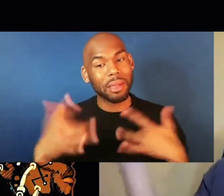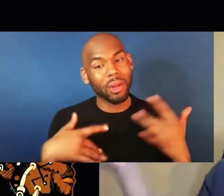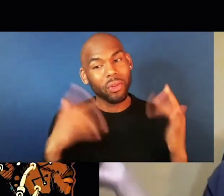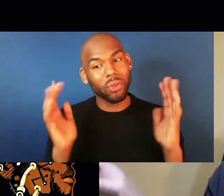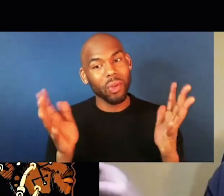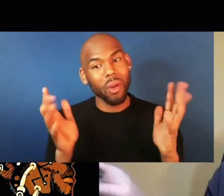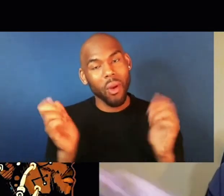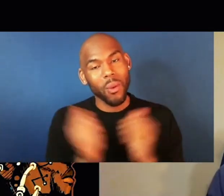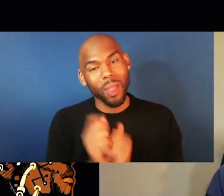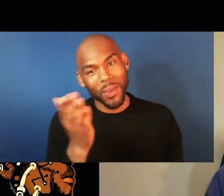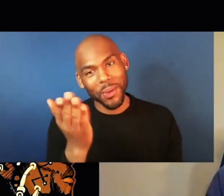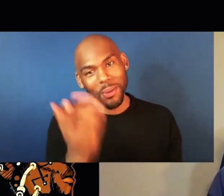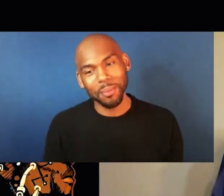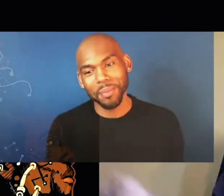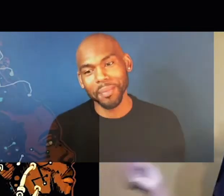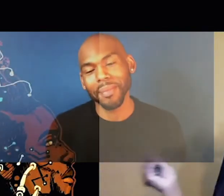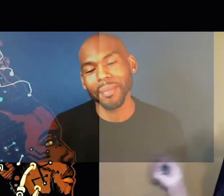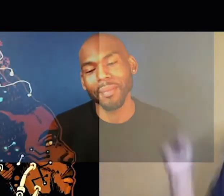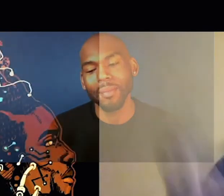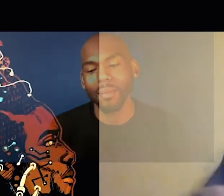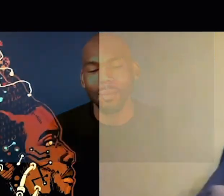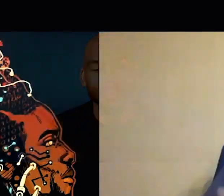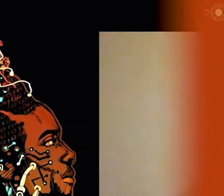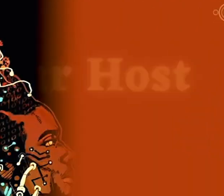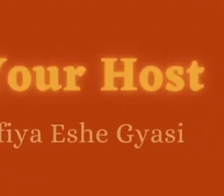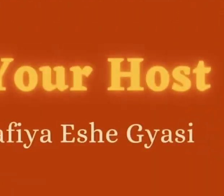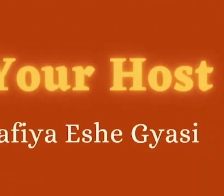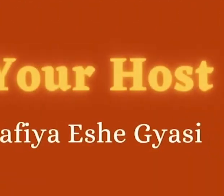I'm excited to talk with you.